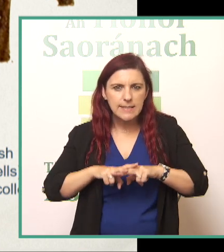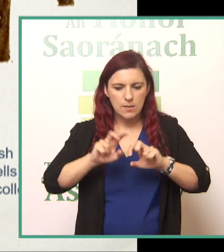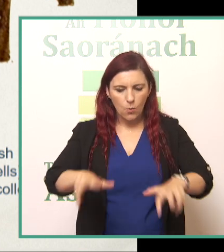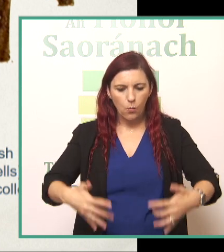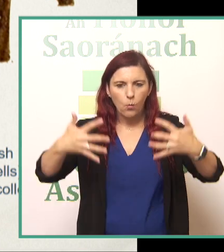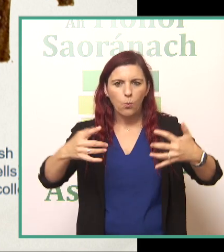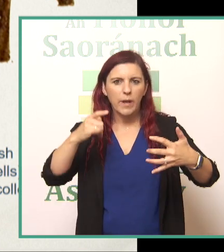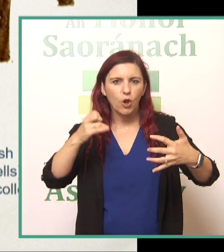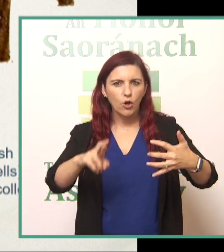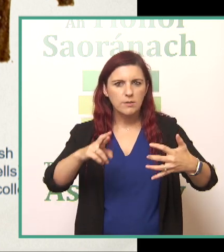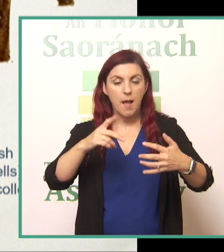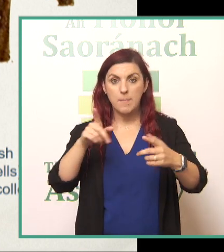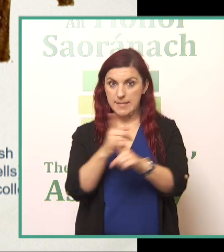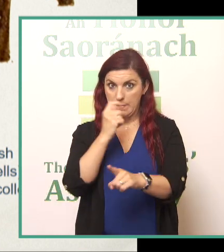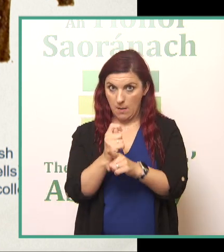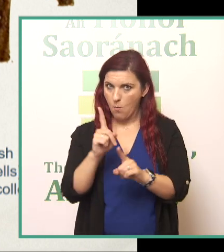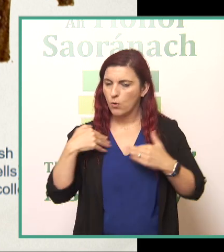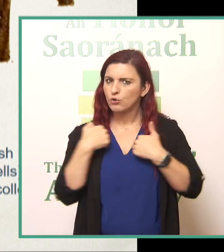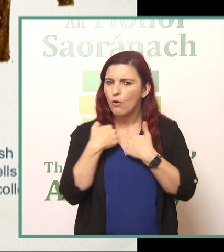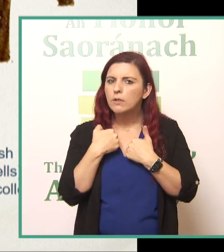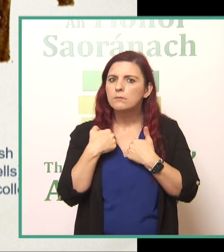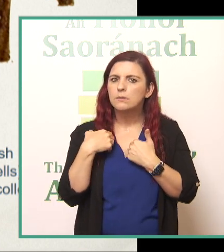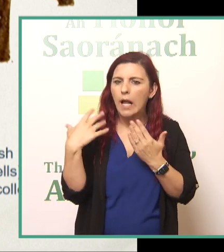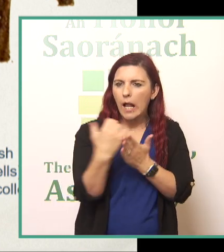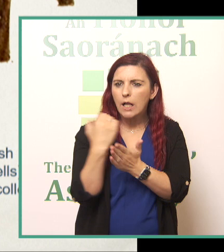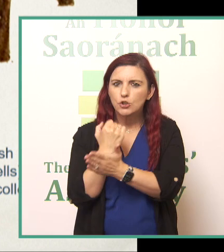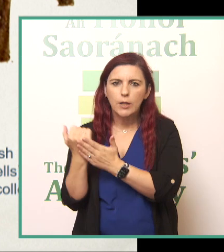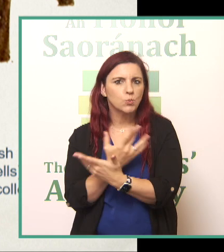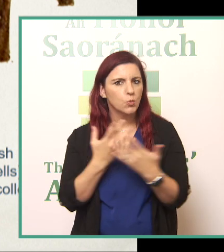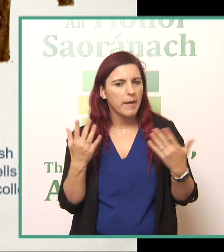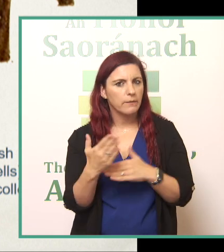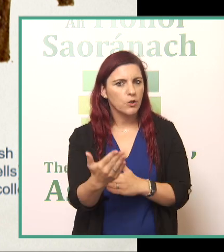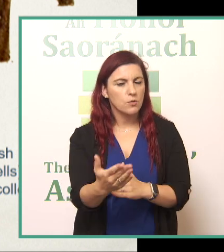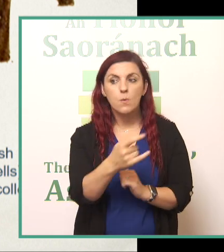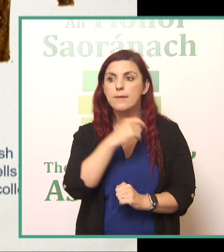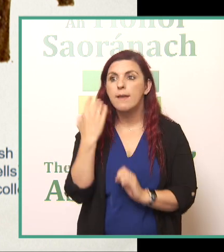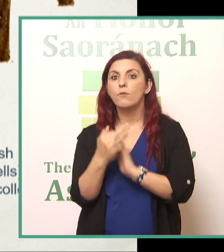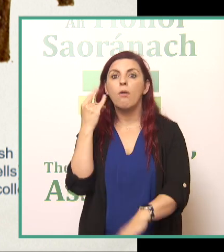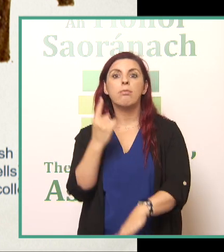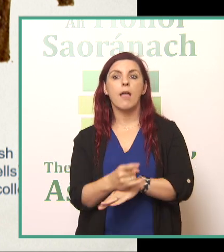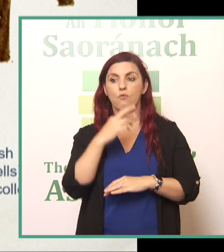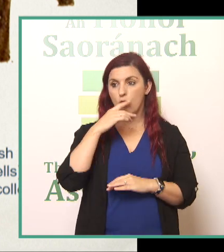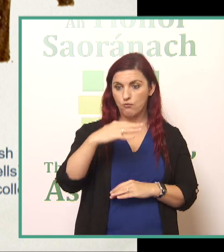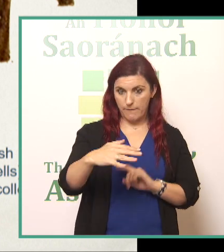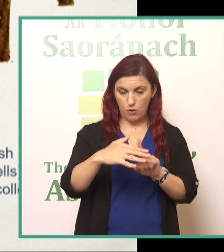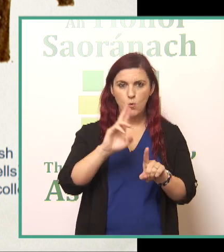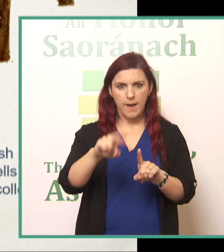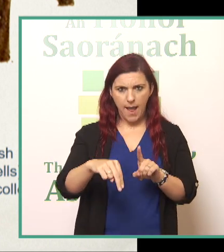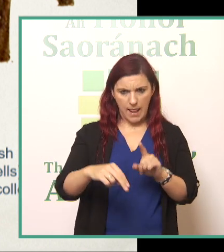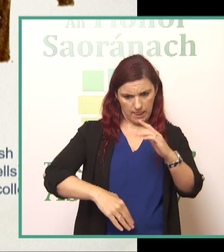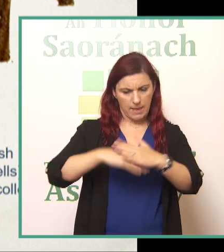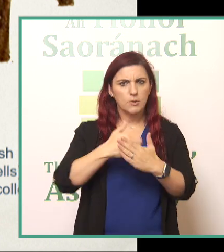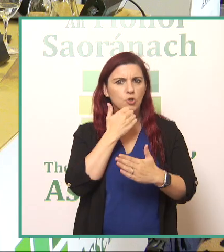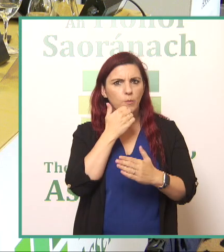also concerned about overfishing. So they lay down stipulations that if you are at one part of the river, that you can take X amount of